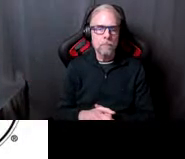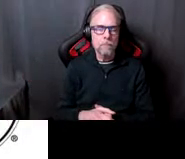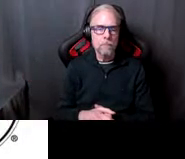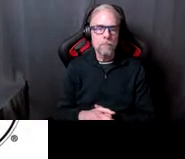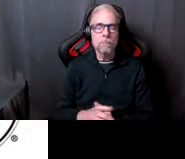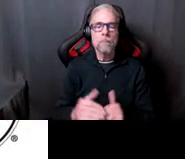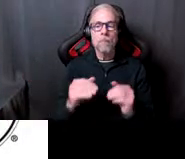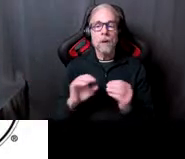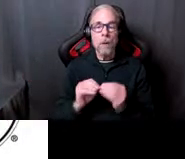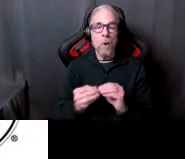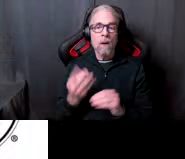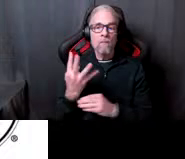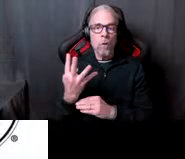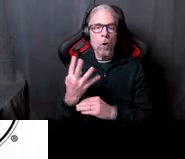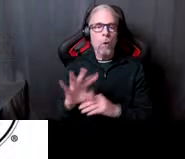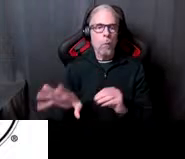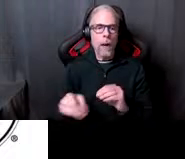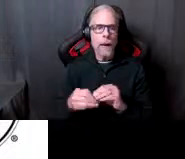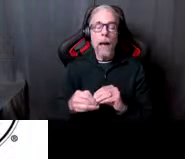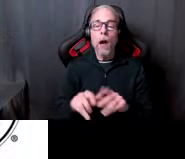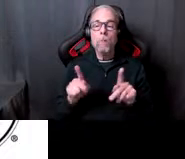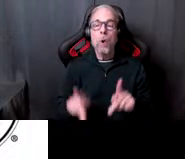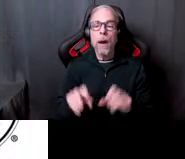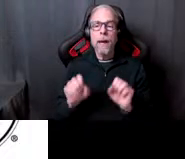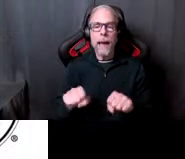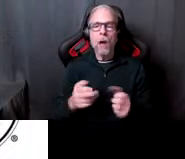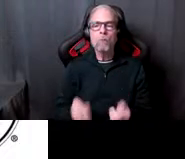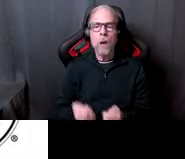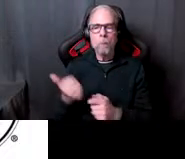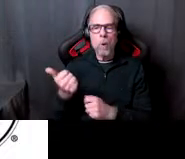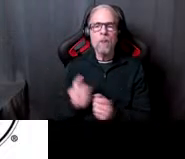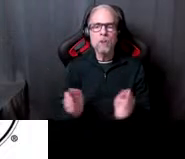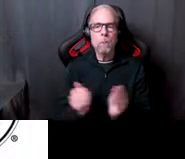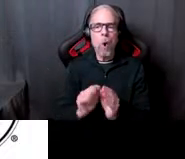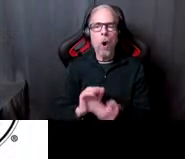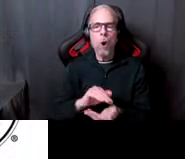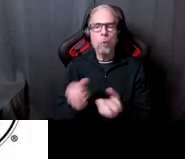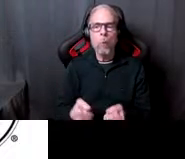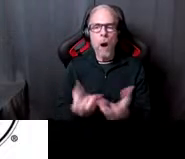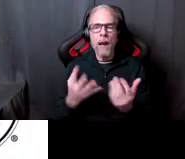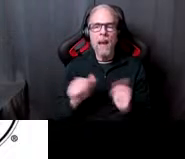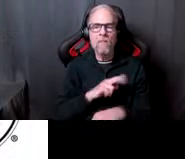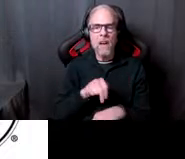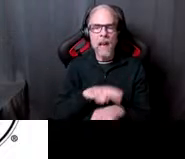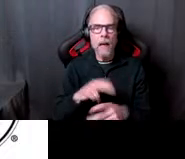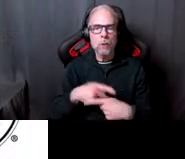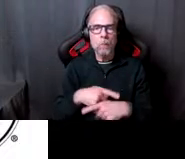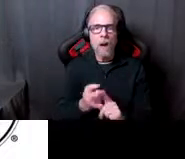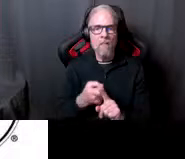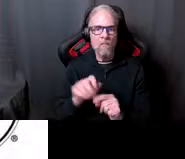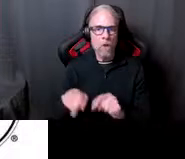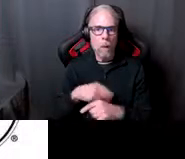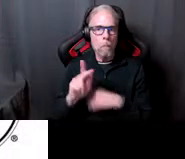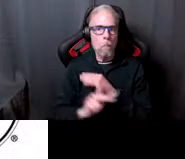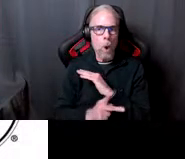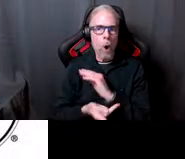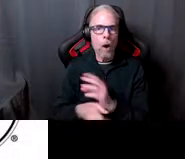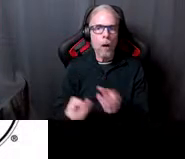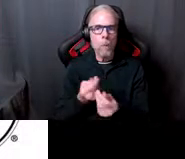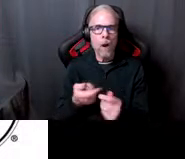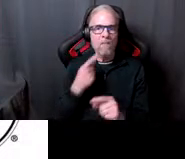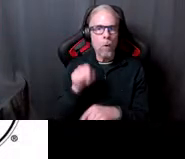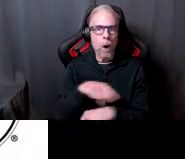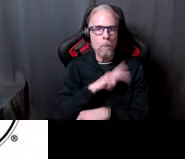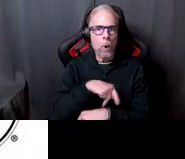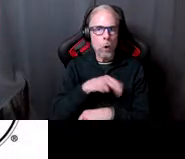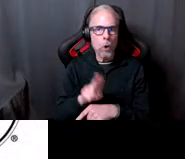Number 4, we added a person may remove small quantities of natural products from park properties for personal use